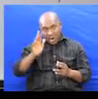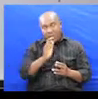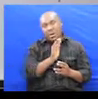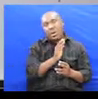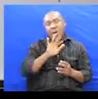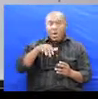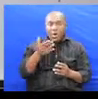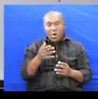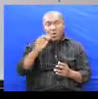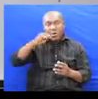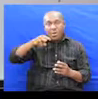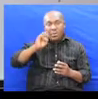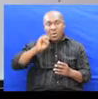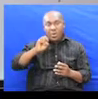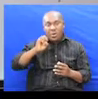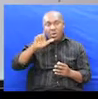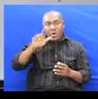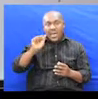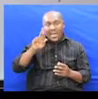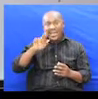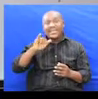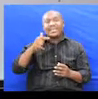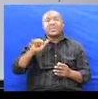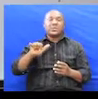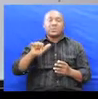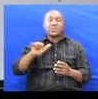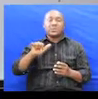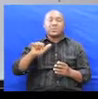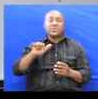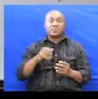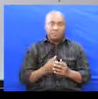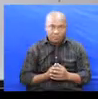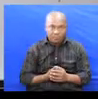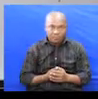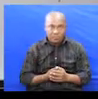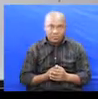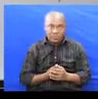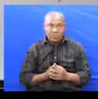But common language or common, it is molarity.